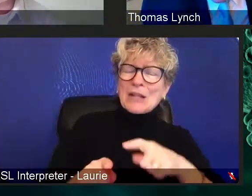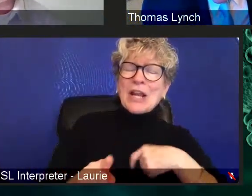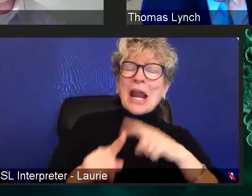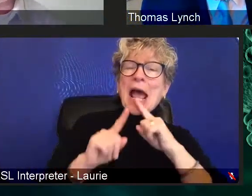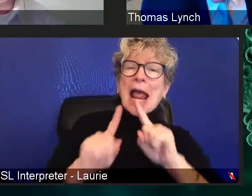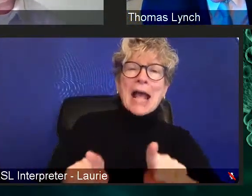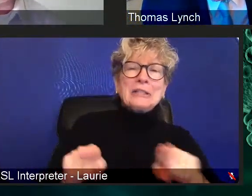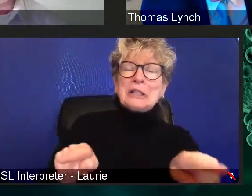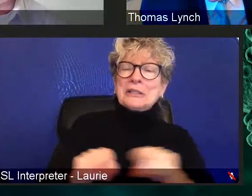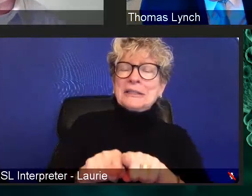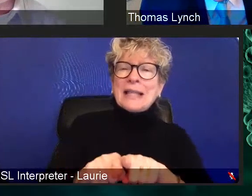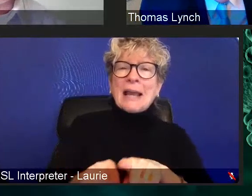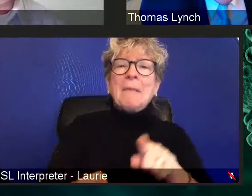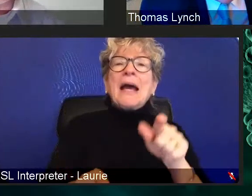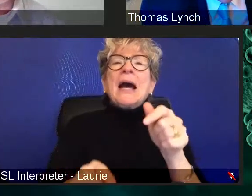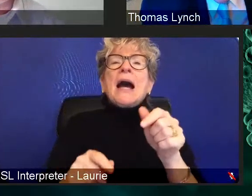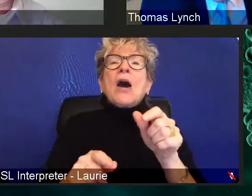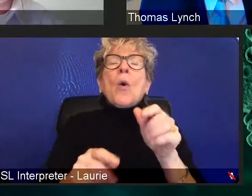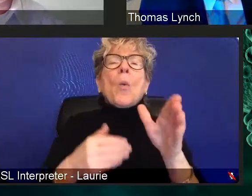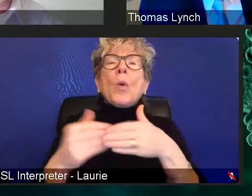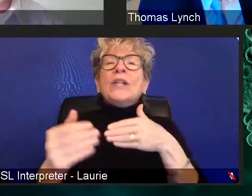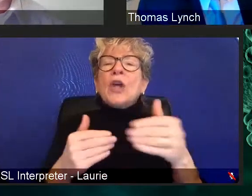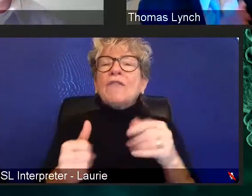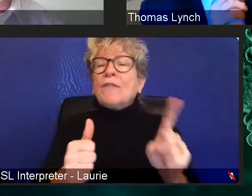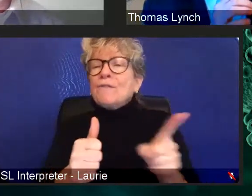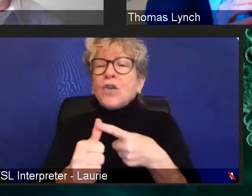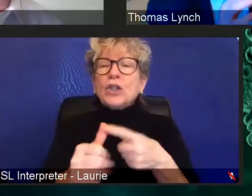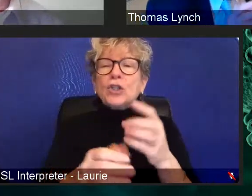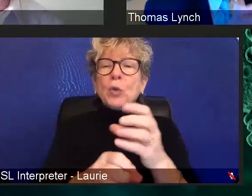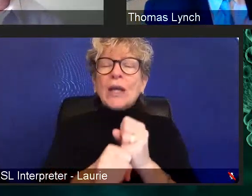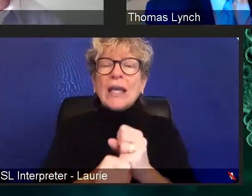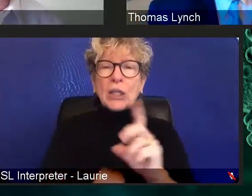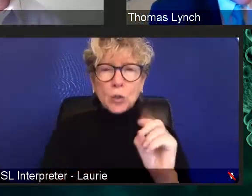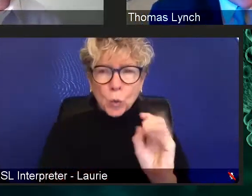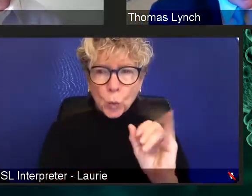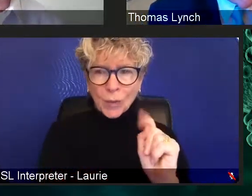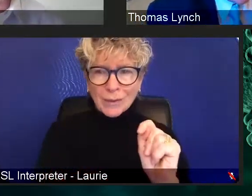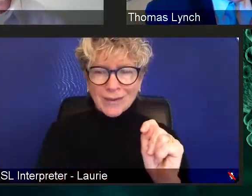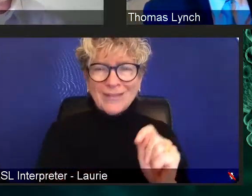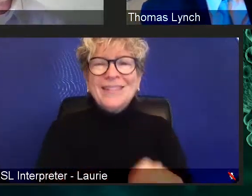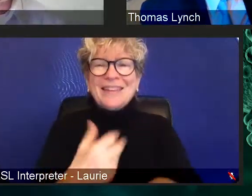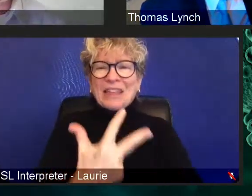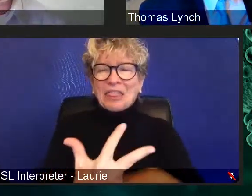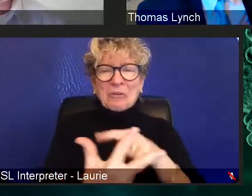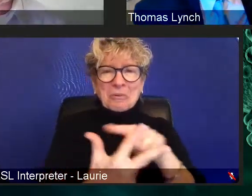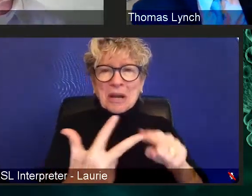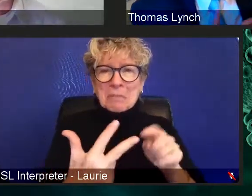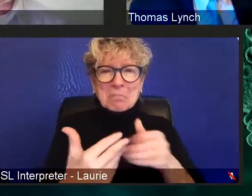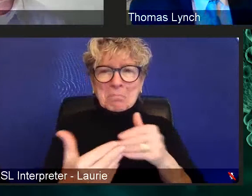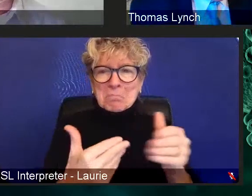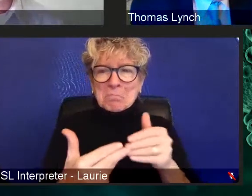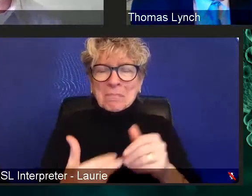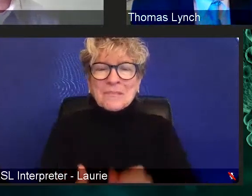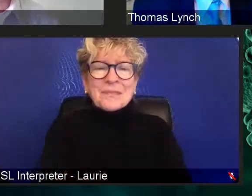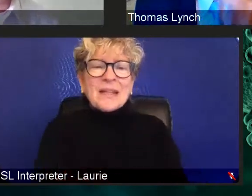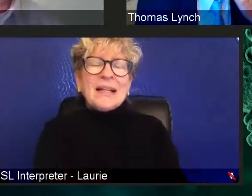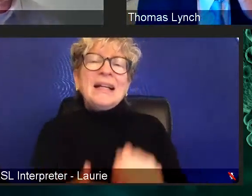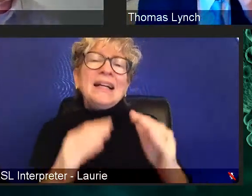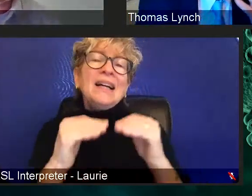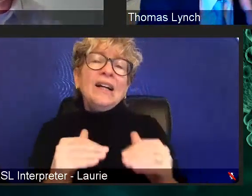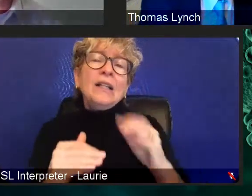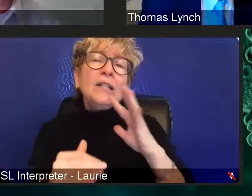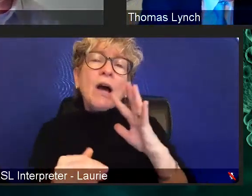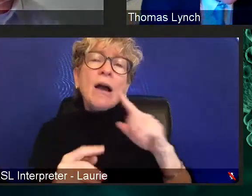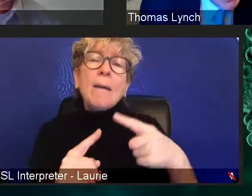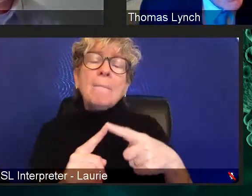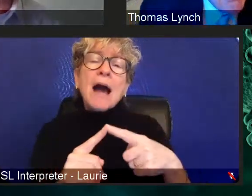I got the answer right with that. Can you comment a little bit about the variants? Because, you know, we see the emergence of variants around the